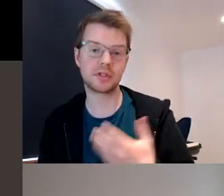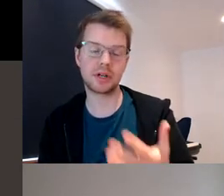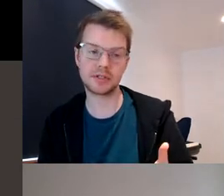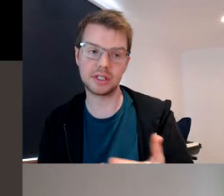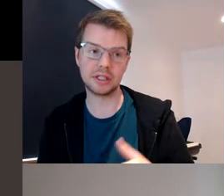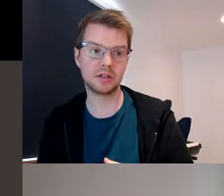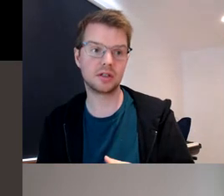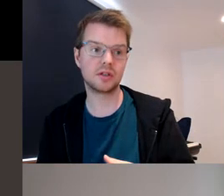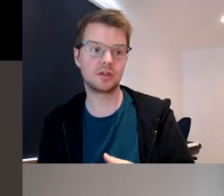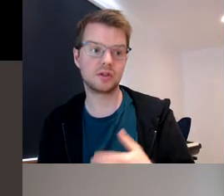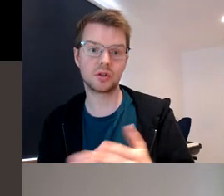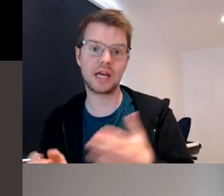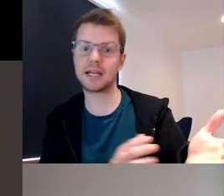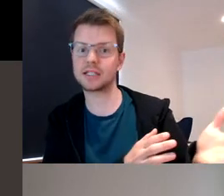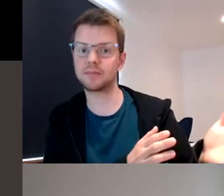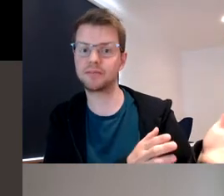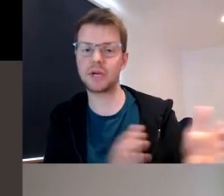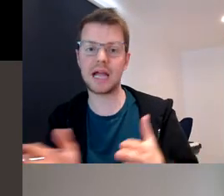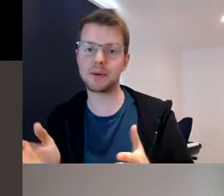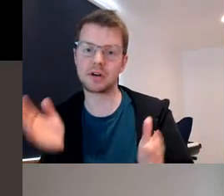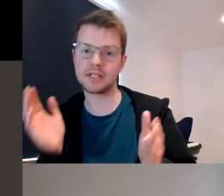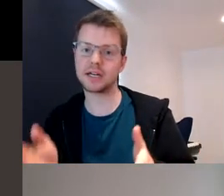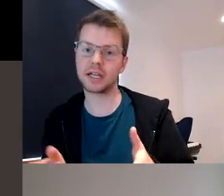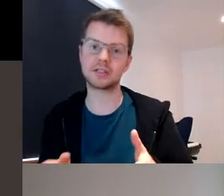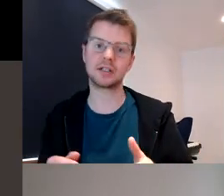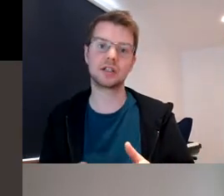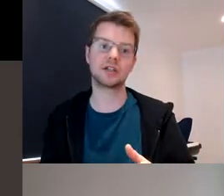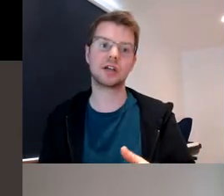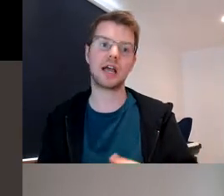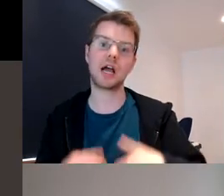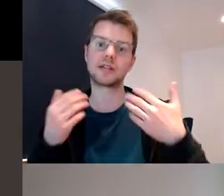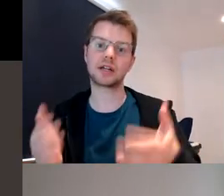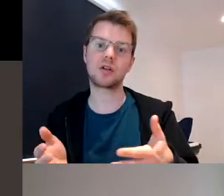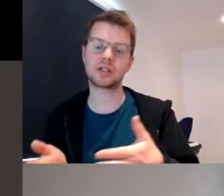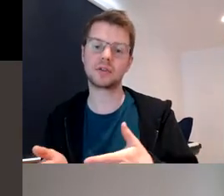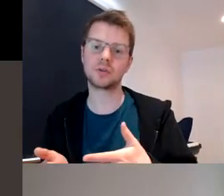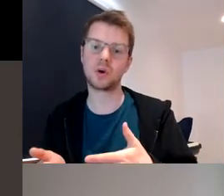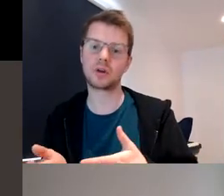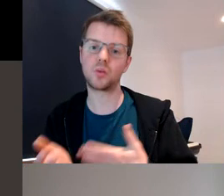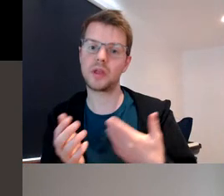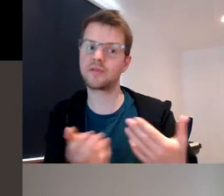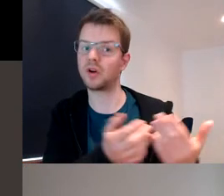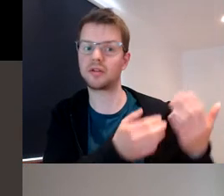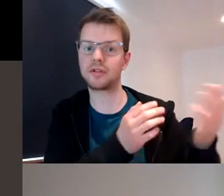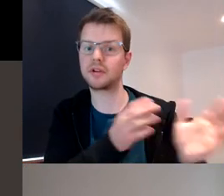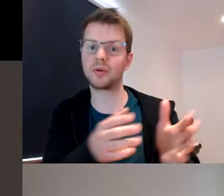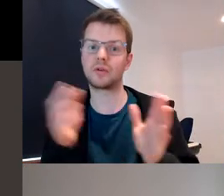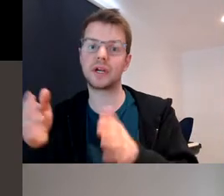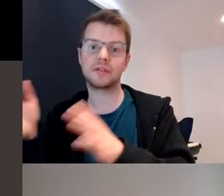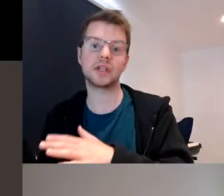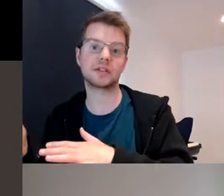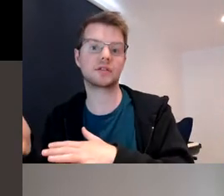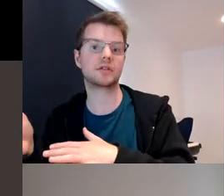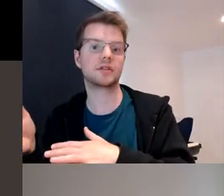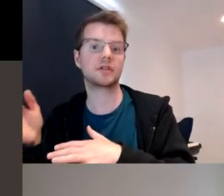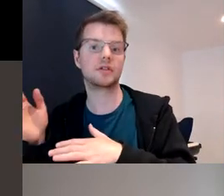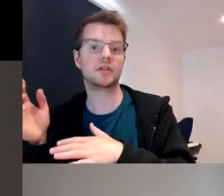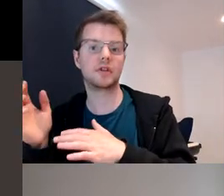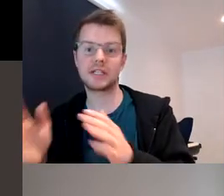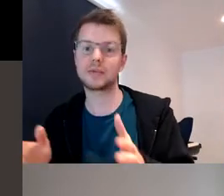or exemption activity. So that's a gap in our understanding, is how does that cognitive load work when they've got 3, 4, 5,